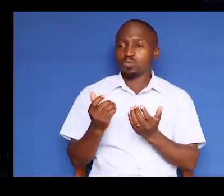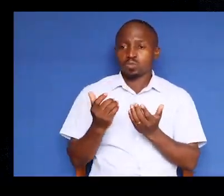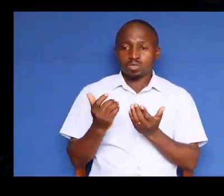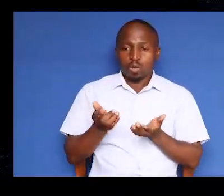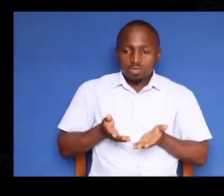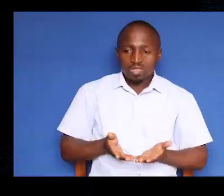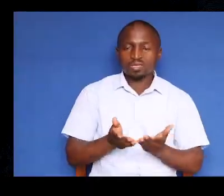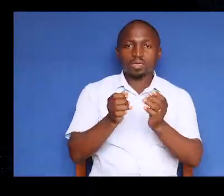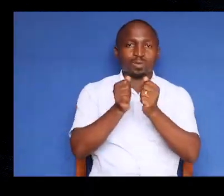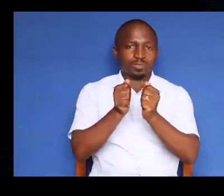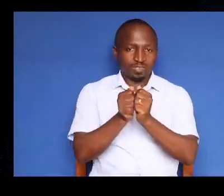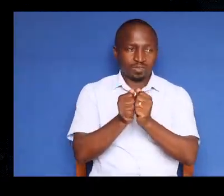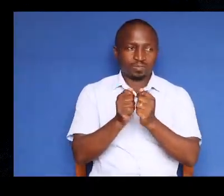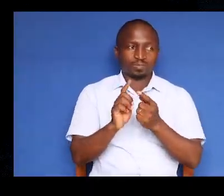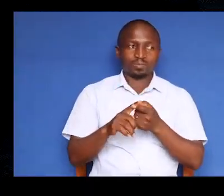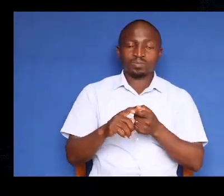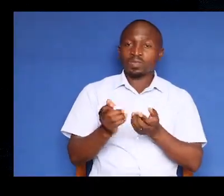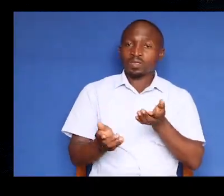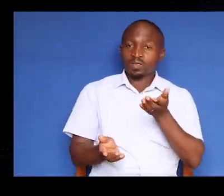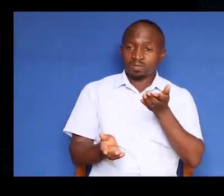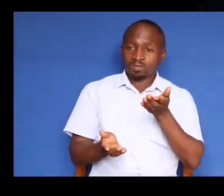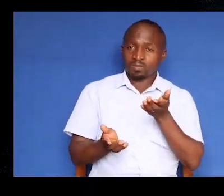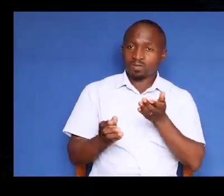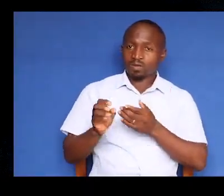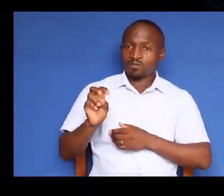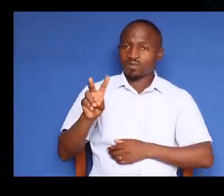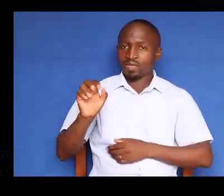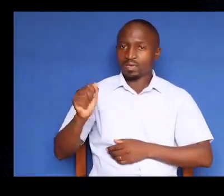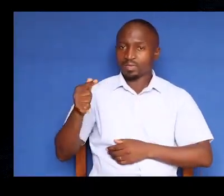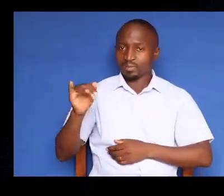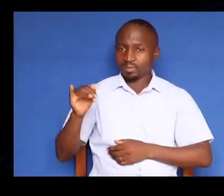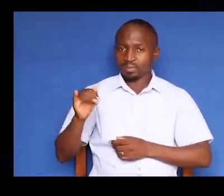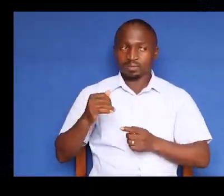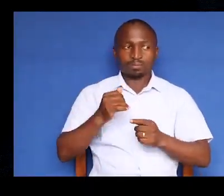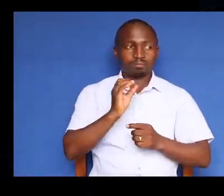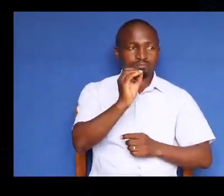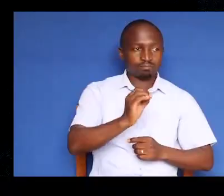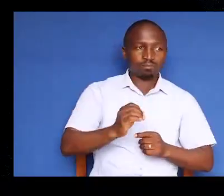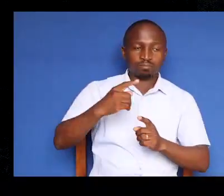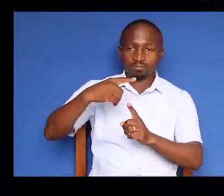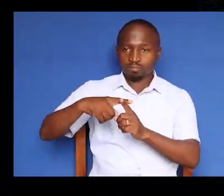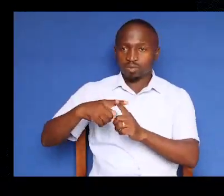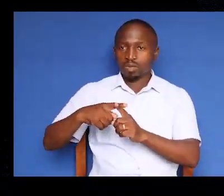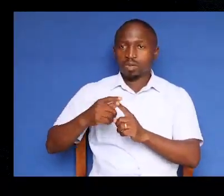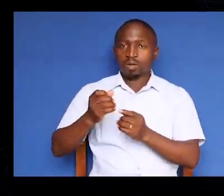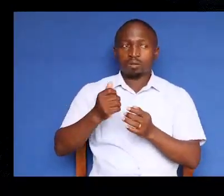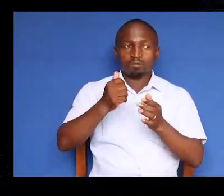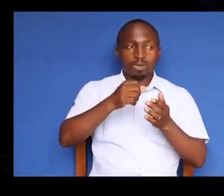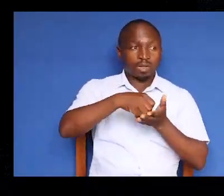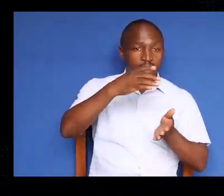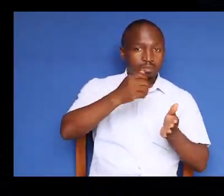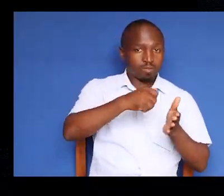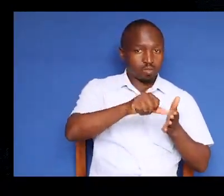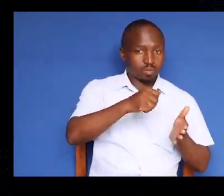production cost. VAT rate, we get input tax. So VAT rate,